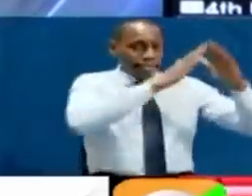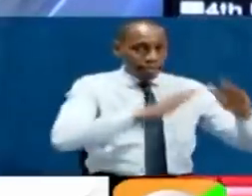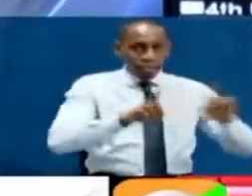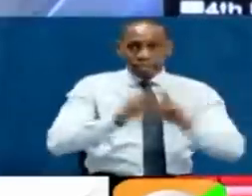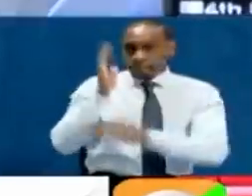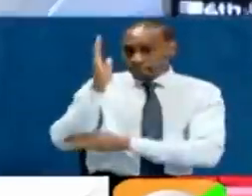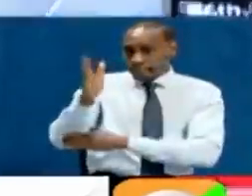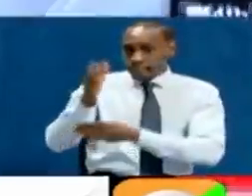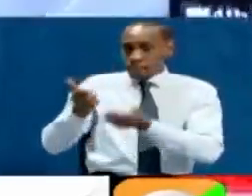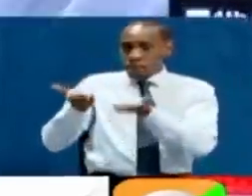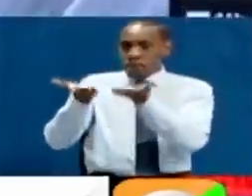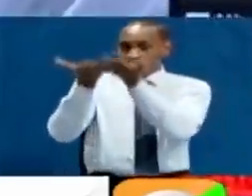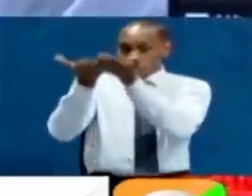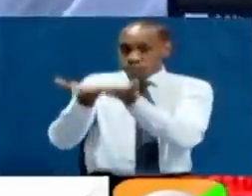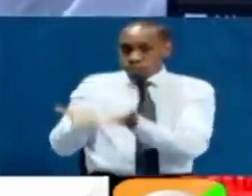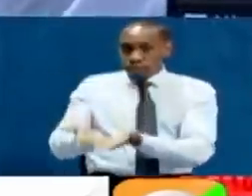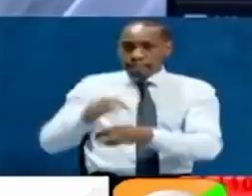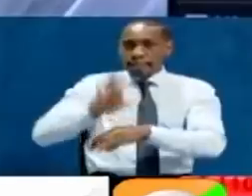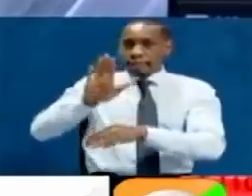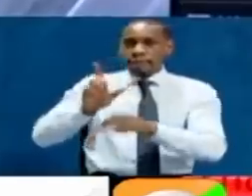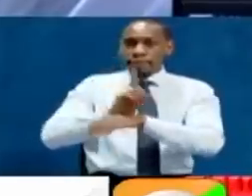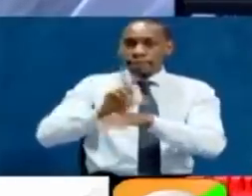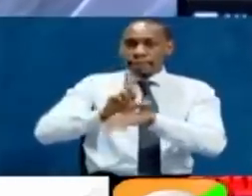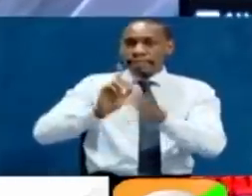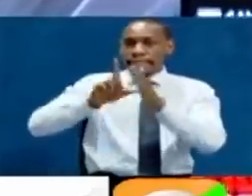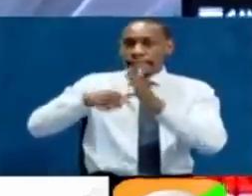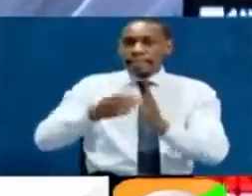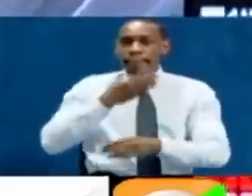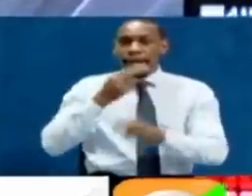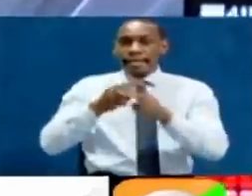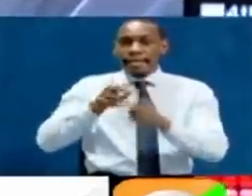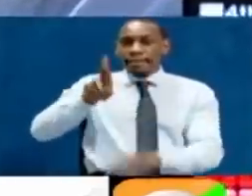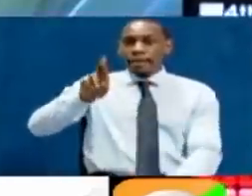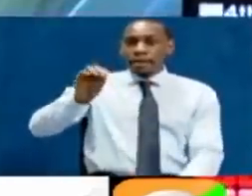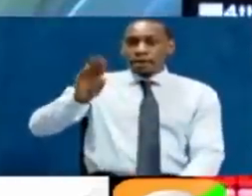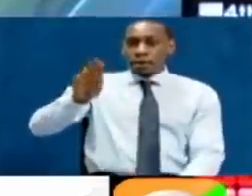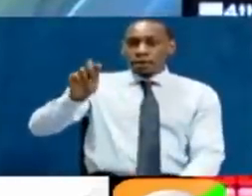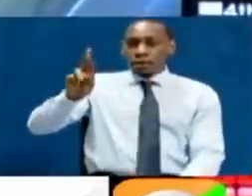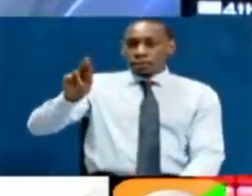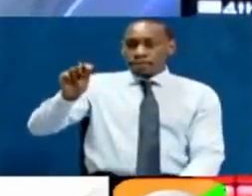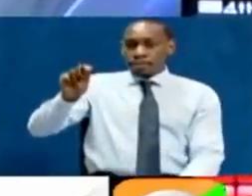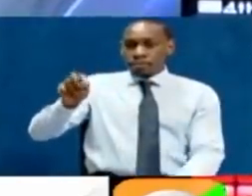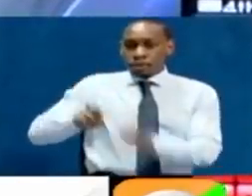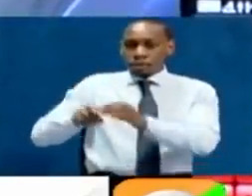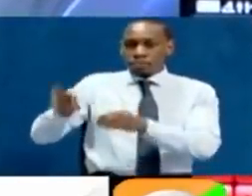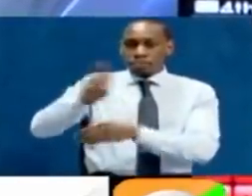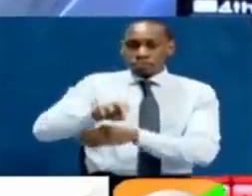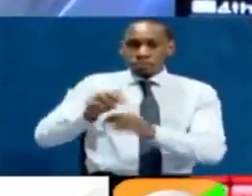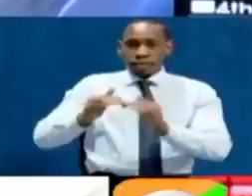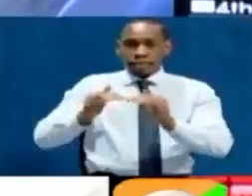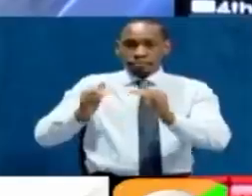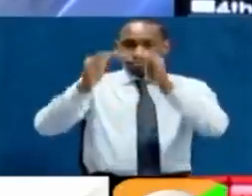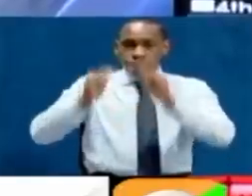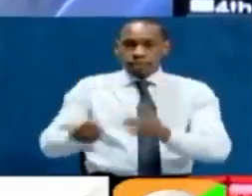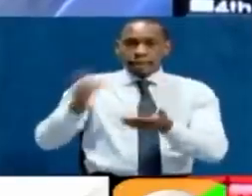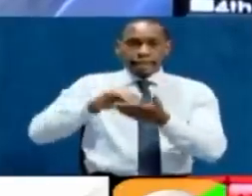apartment and heads to the lift. Exactly 5 minutes later, the man who has been identified as Robert Ouko disembarks from the elevator again